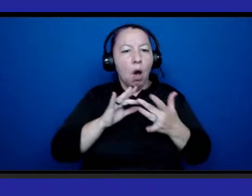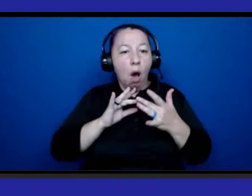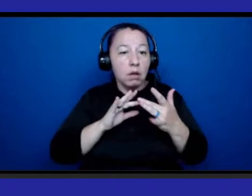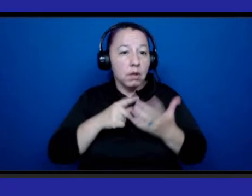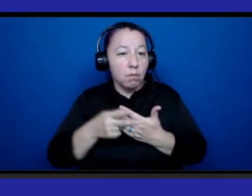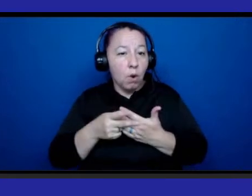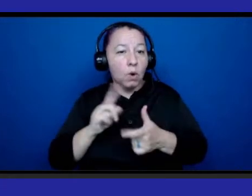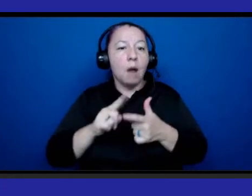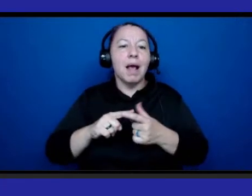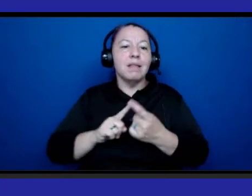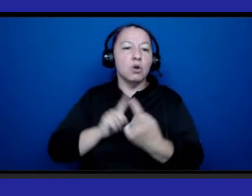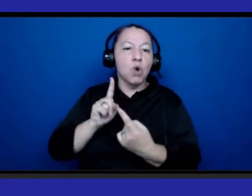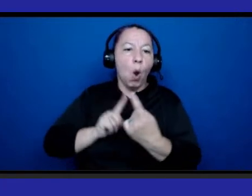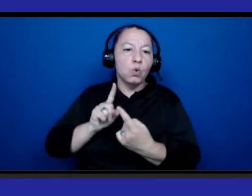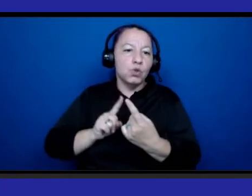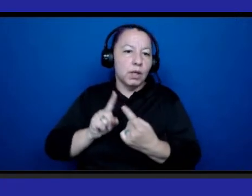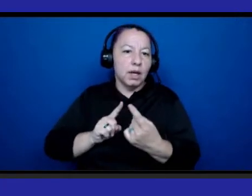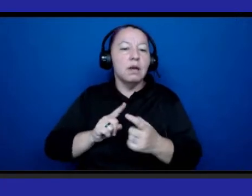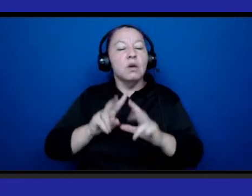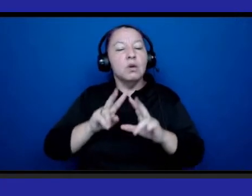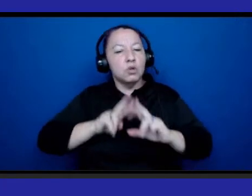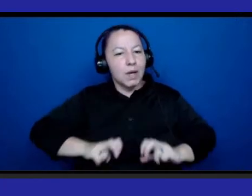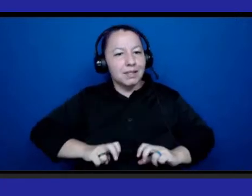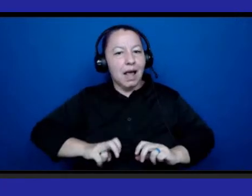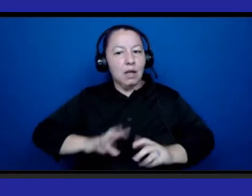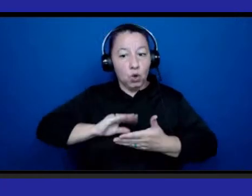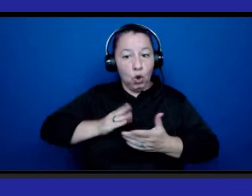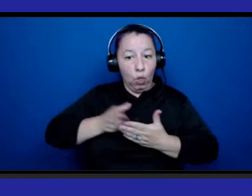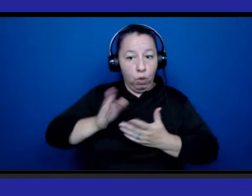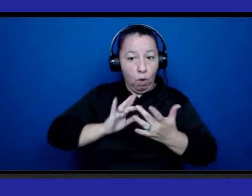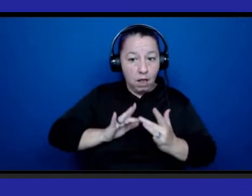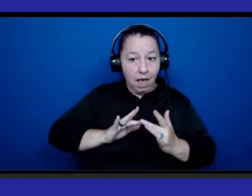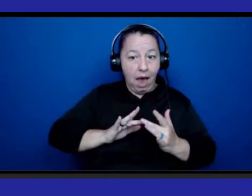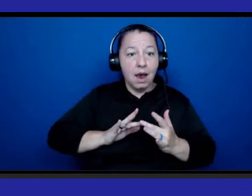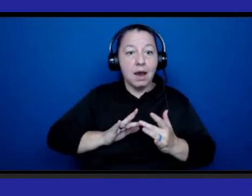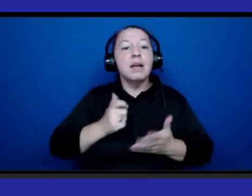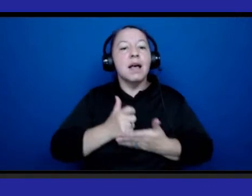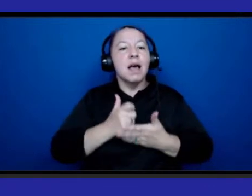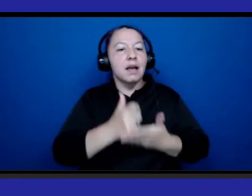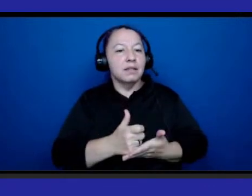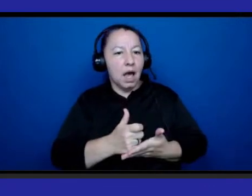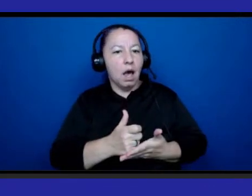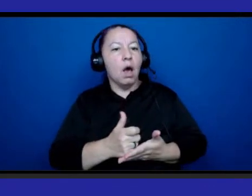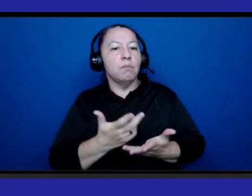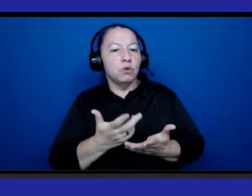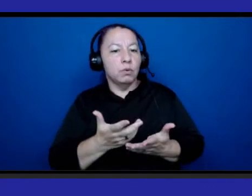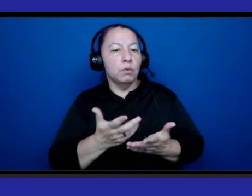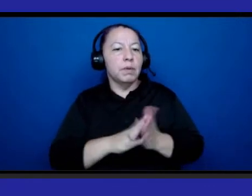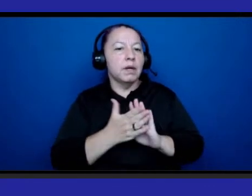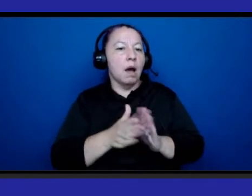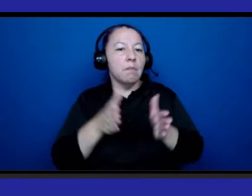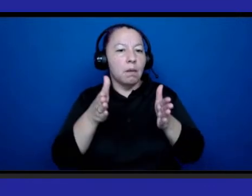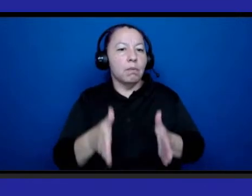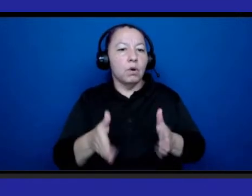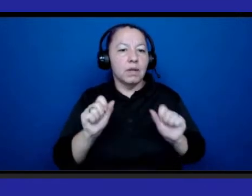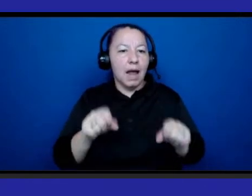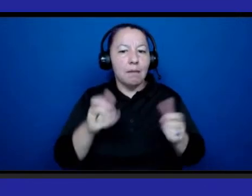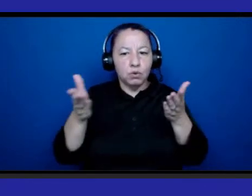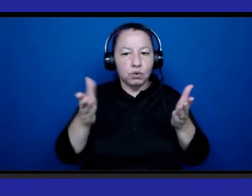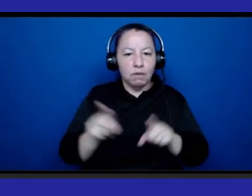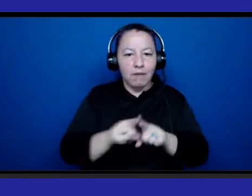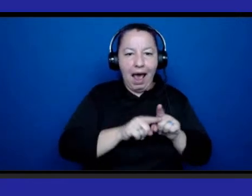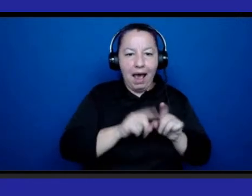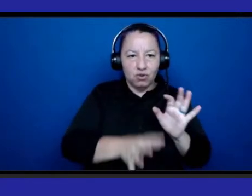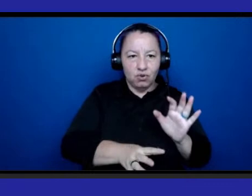coaching to assess that what you learned on the online has made you now a person that's able to serve as an interpreter. We received a total